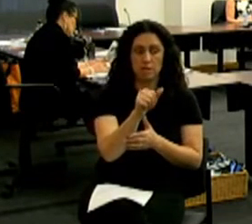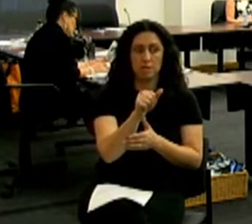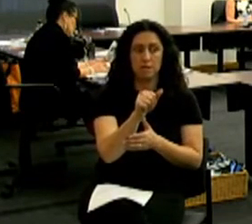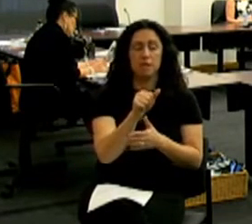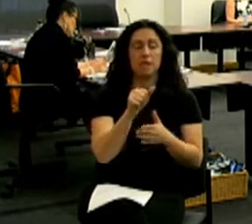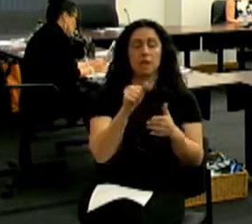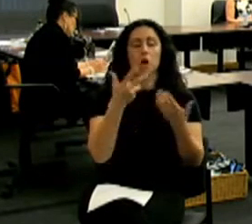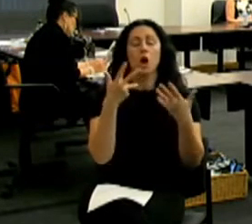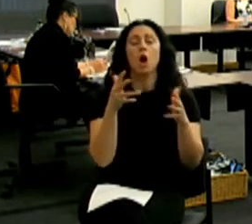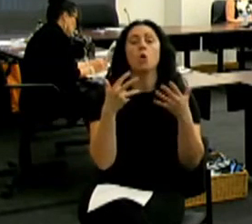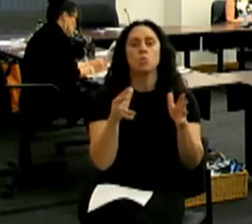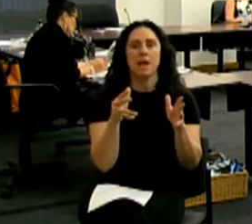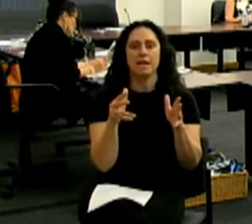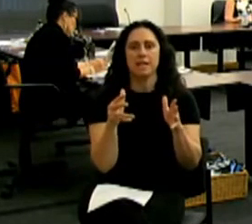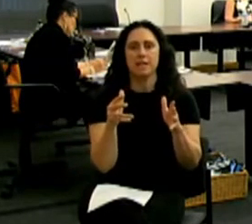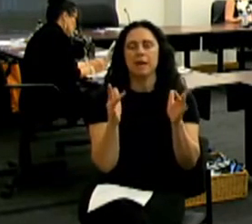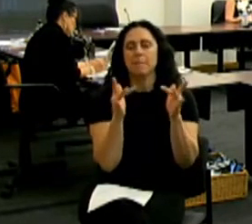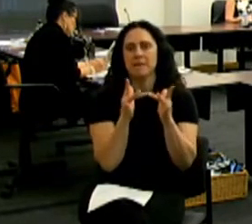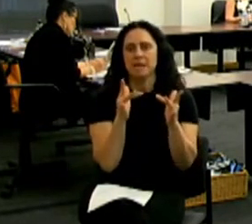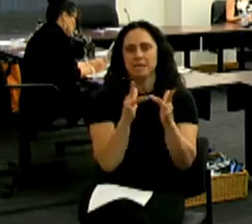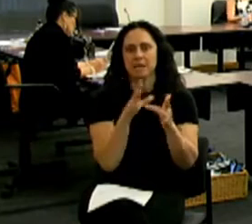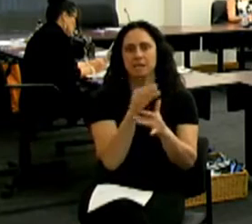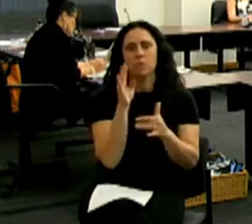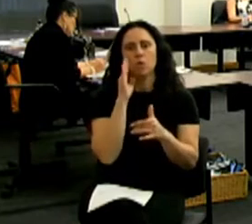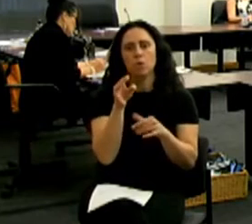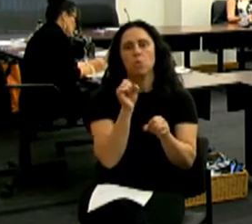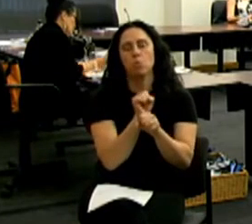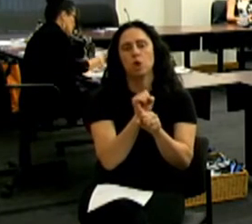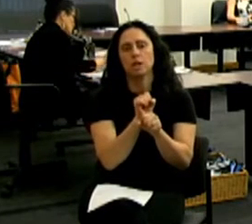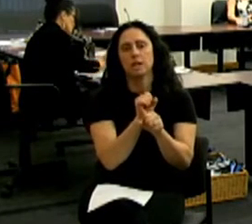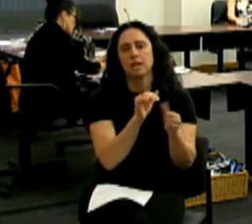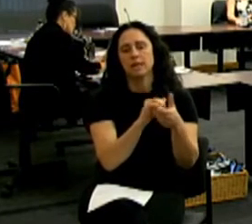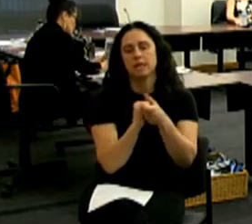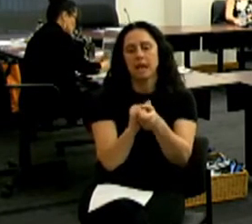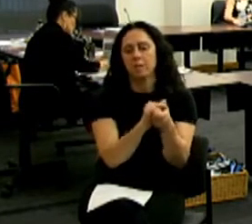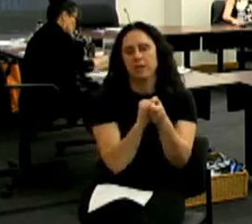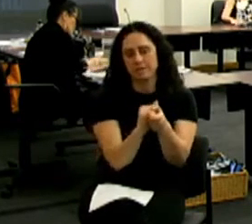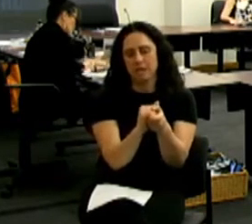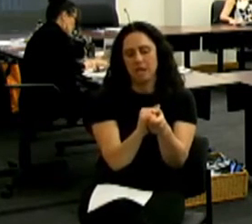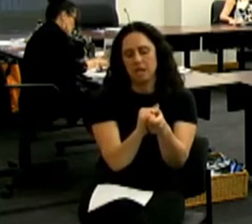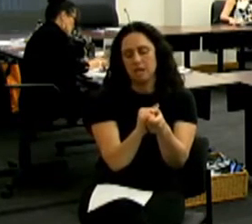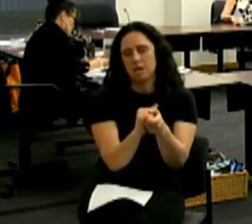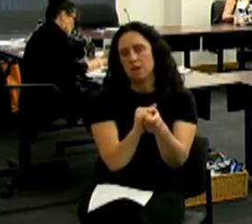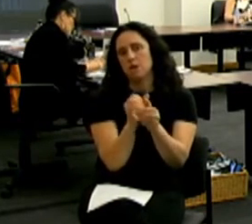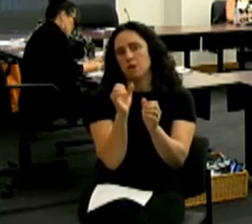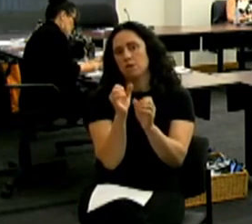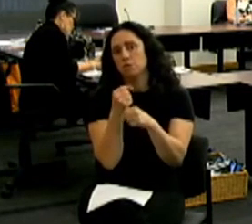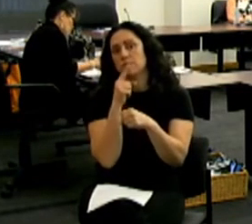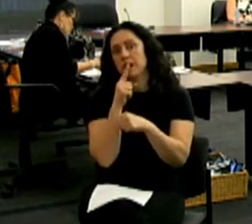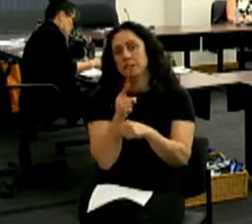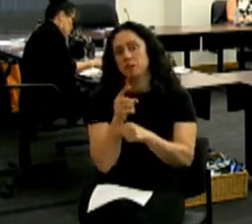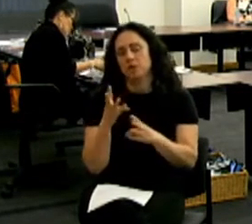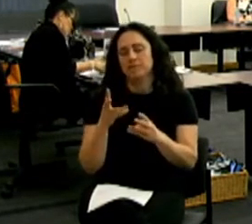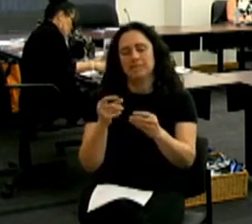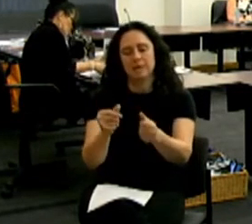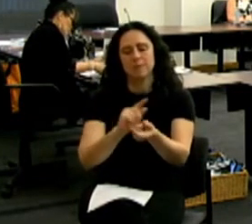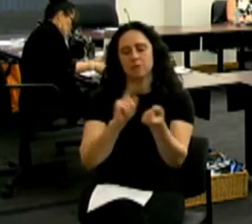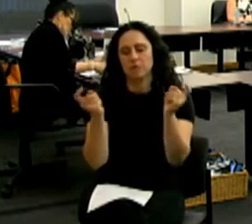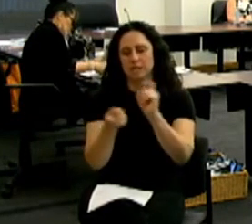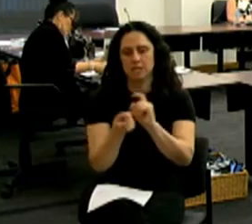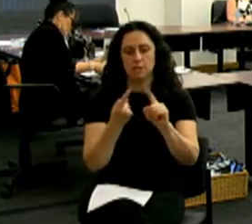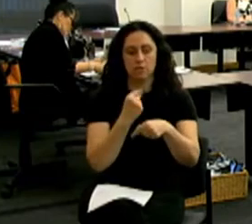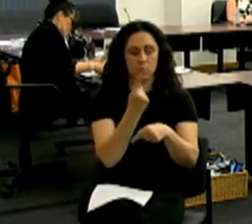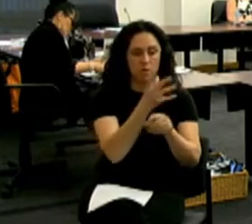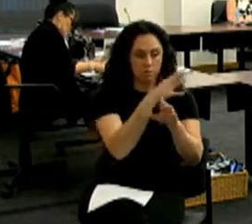having already been in contact and will work collaboratively to ensure a seamless transition